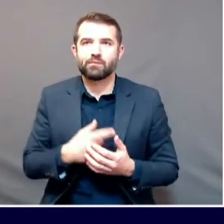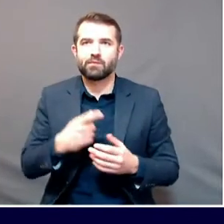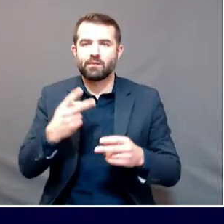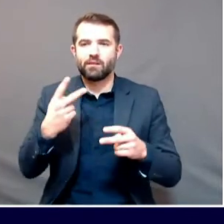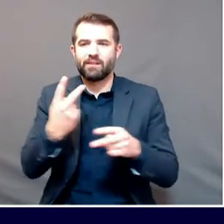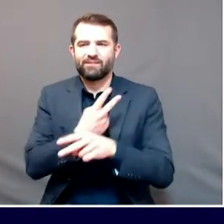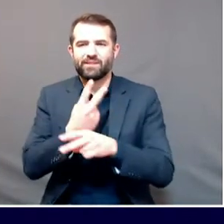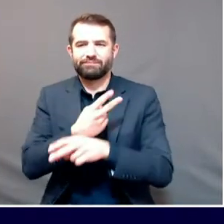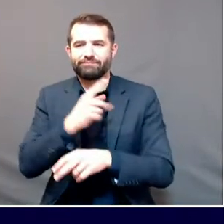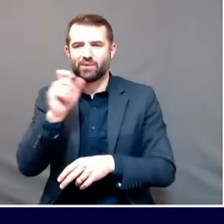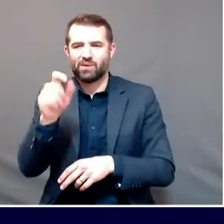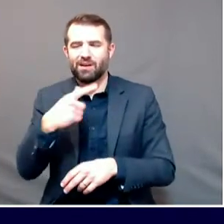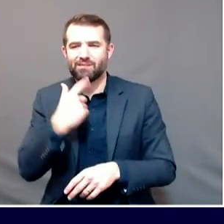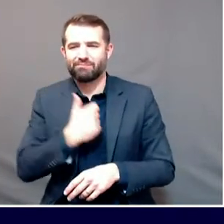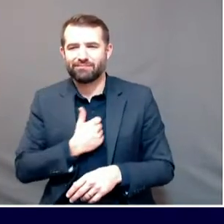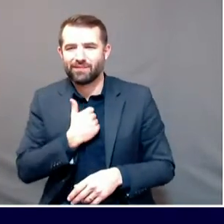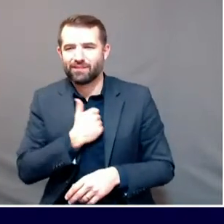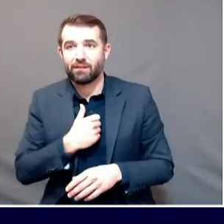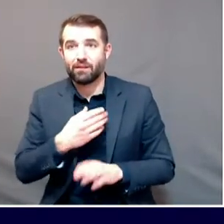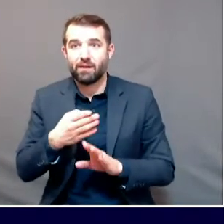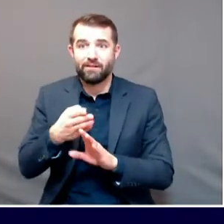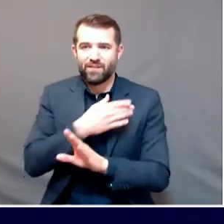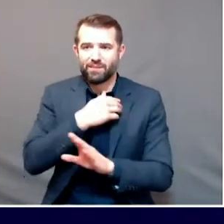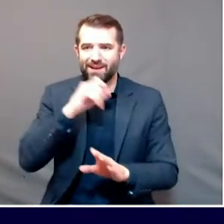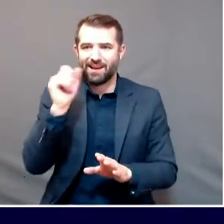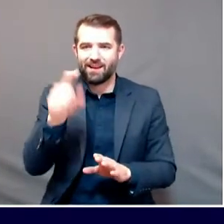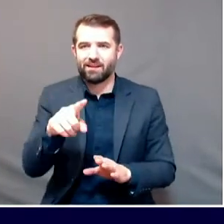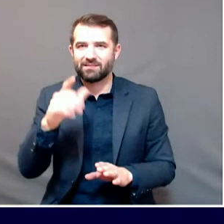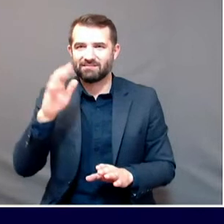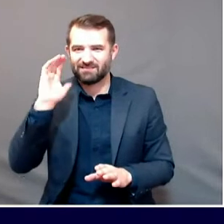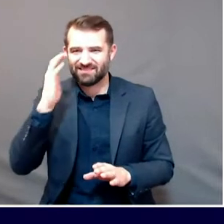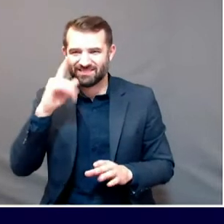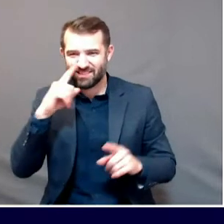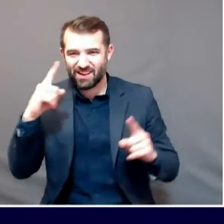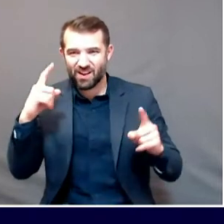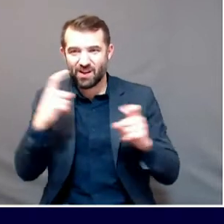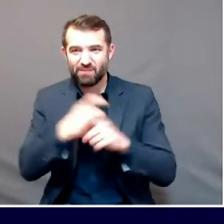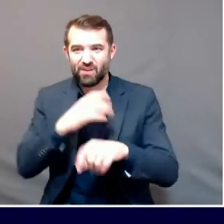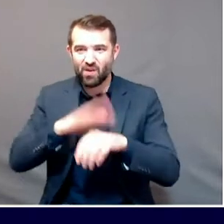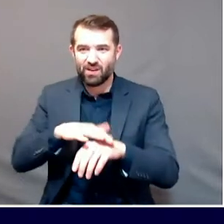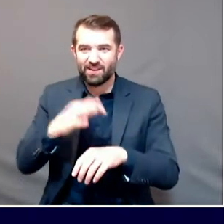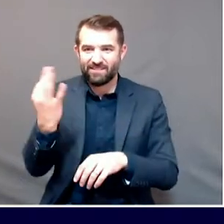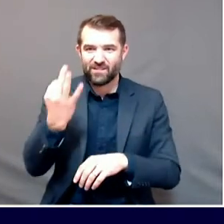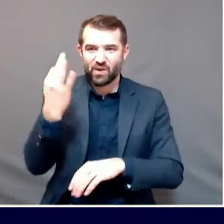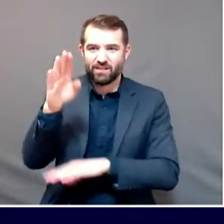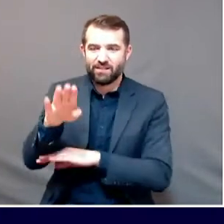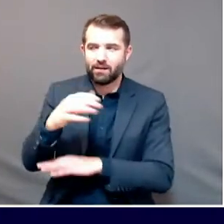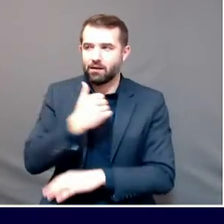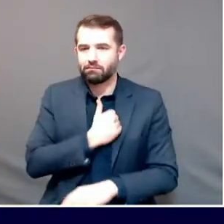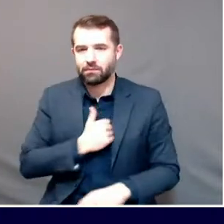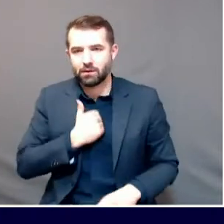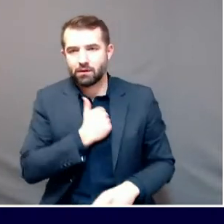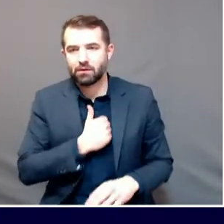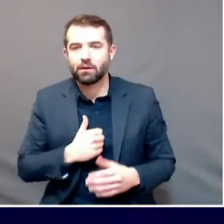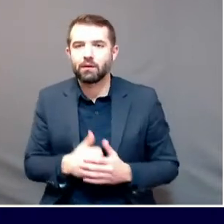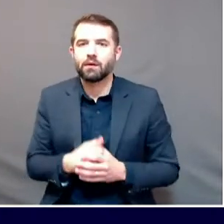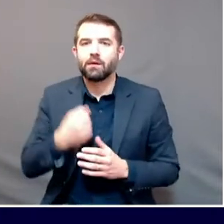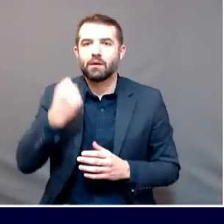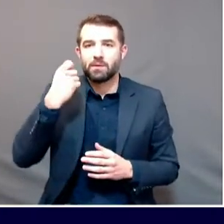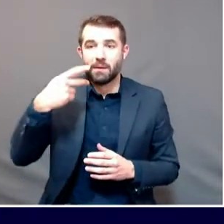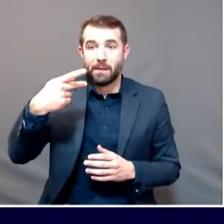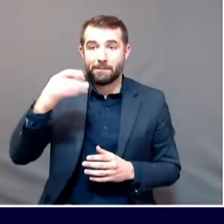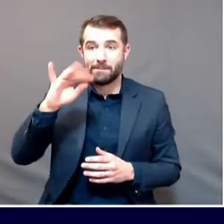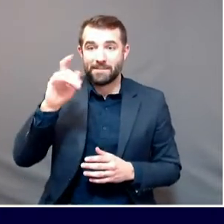for throwing what sounds like a word problem at you on a Friday afternoon. But given that the Pfizer vials have